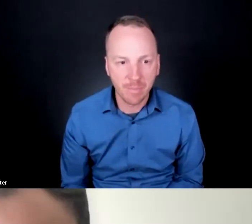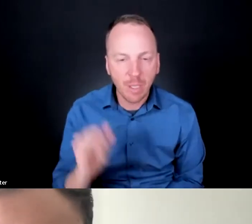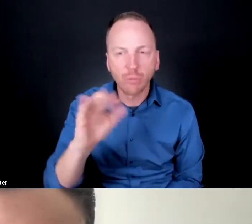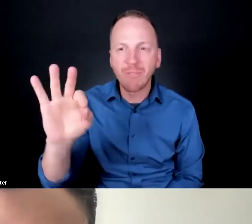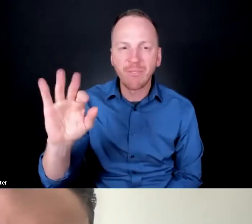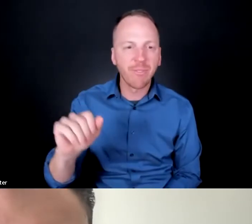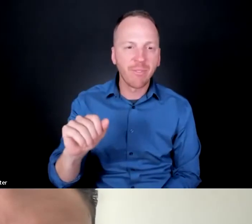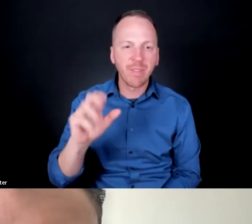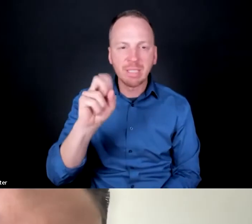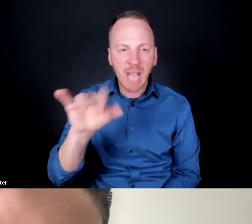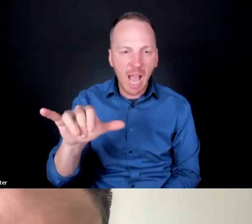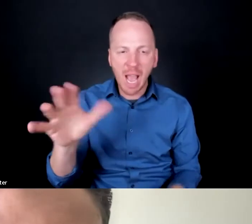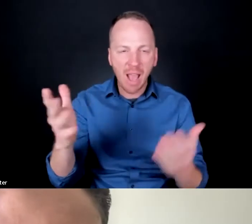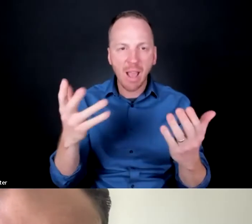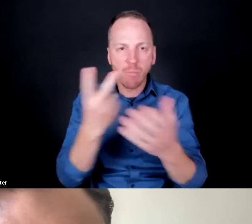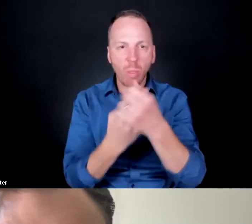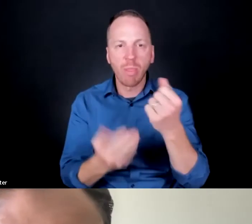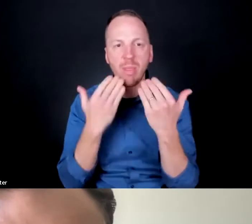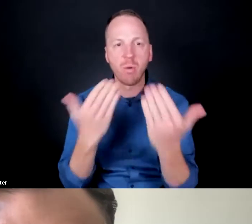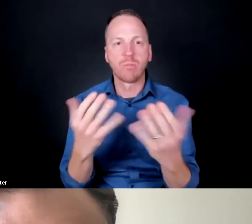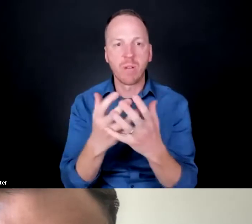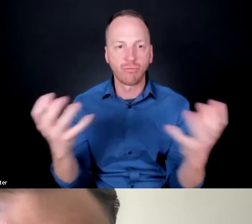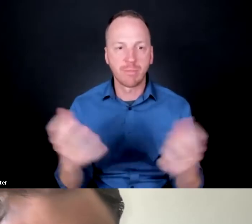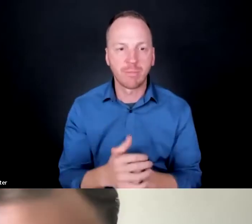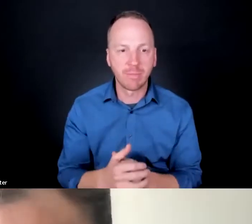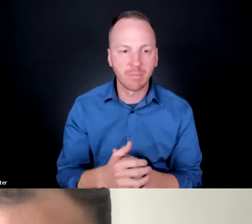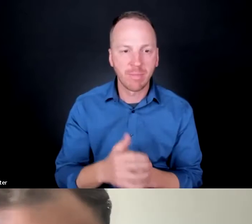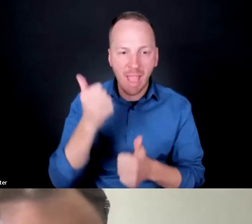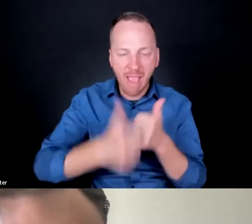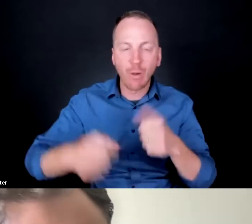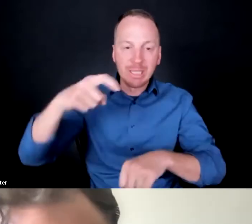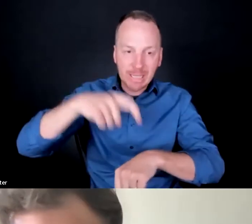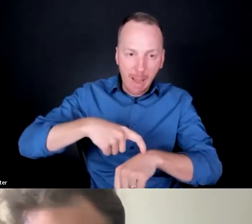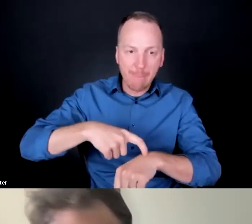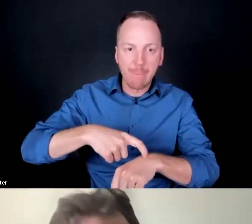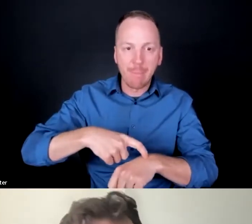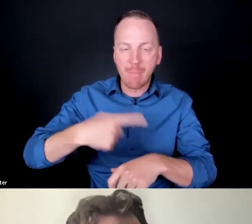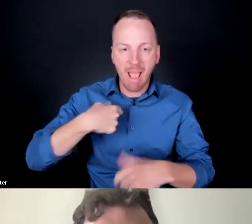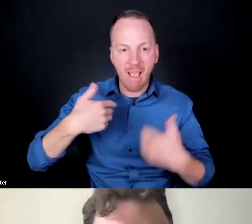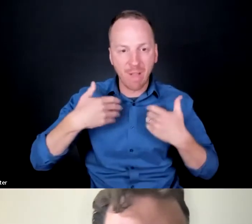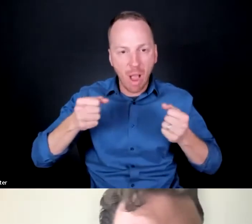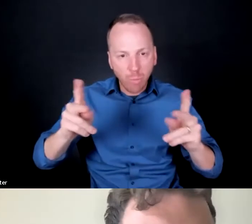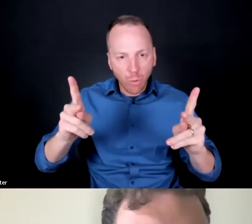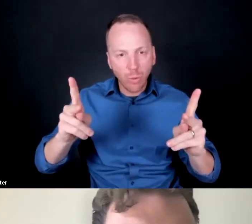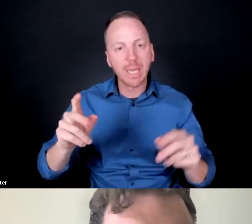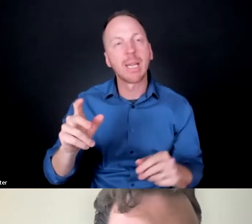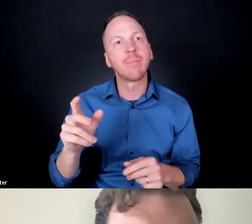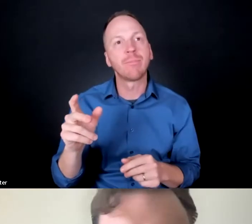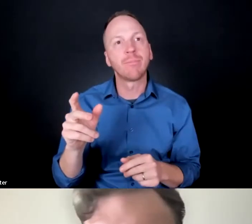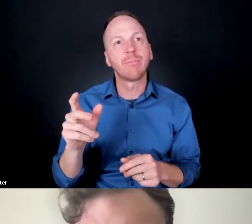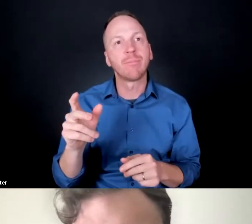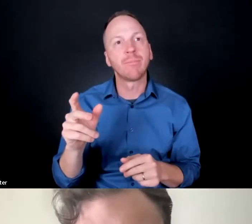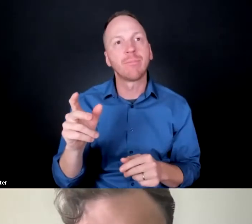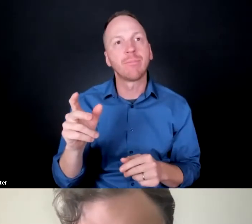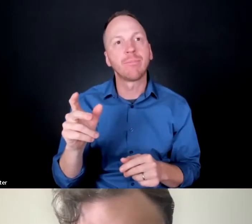Jeff, Sky, thank you so much. Every single time that I have the opportunity to be in a room